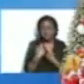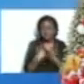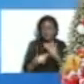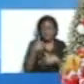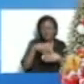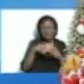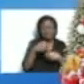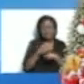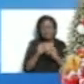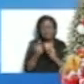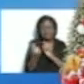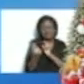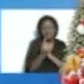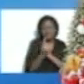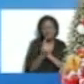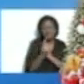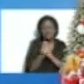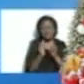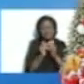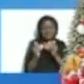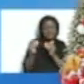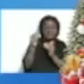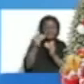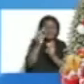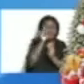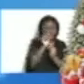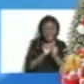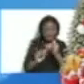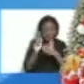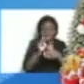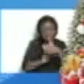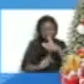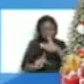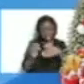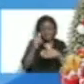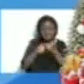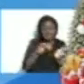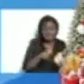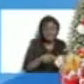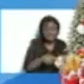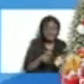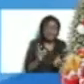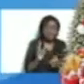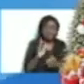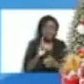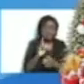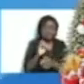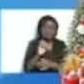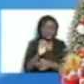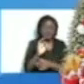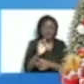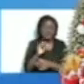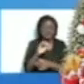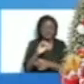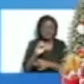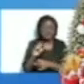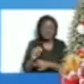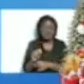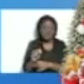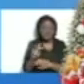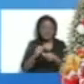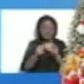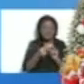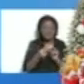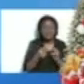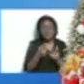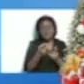or exceeded every single projection in terms of the deficit that we did. As a matter of fact, the numbers will come